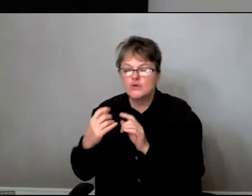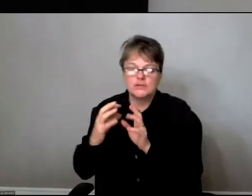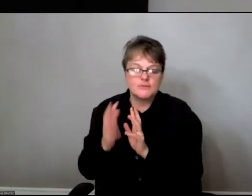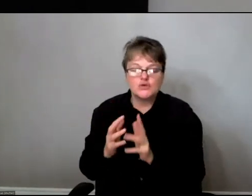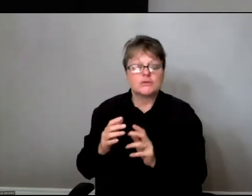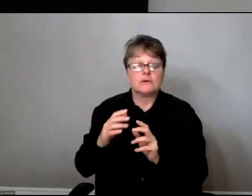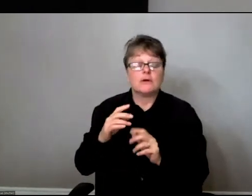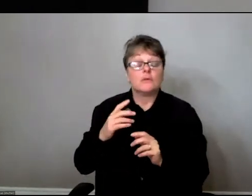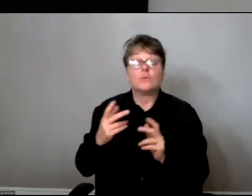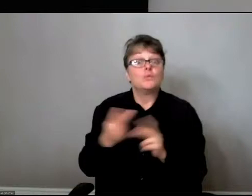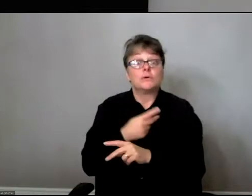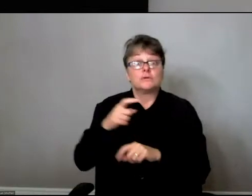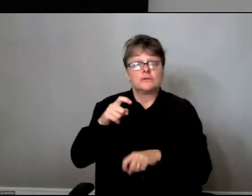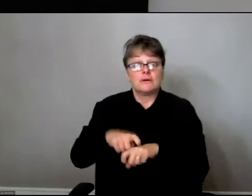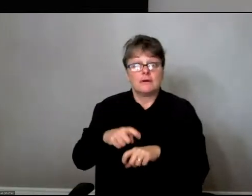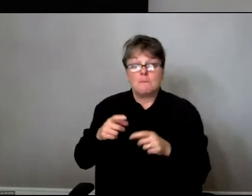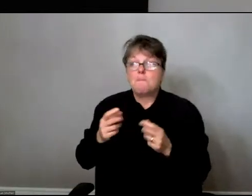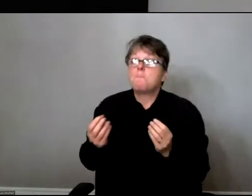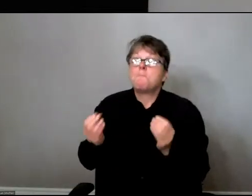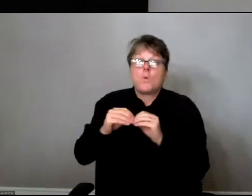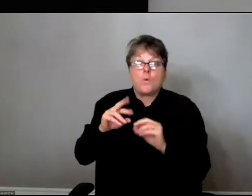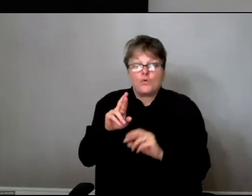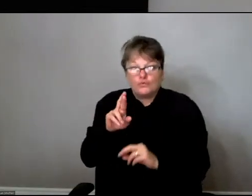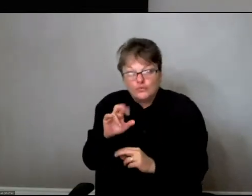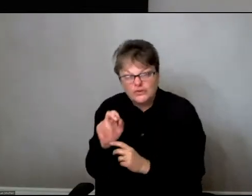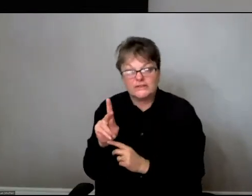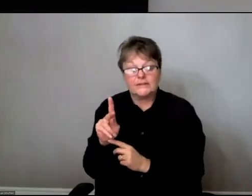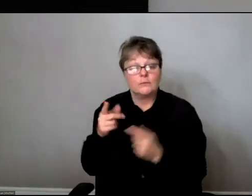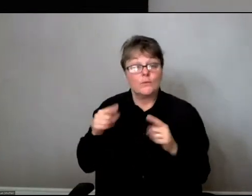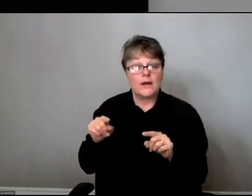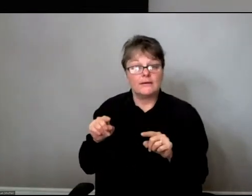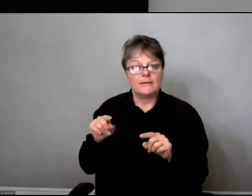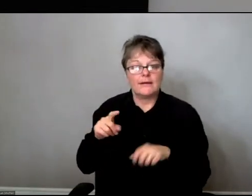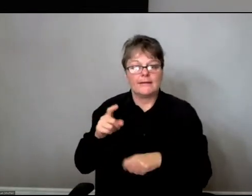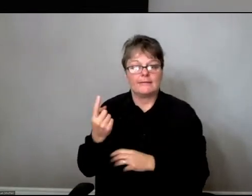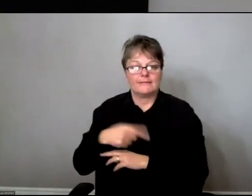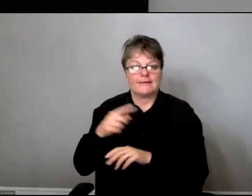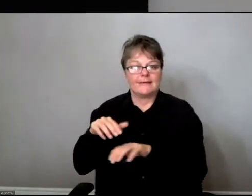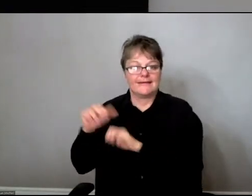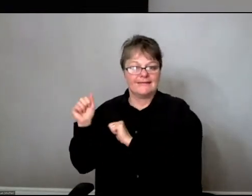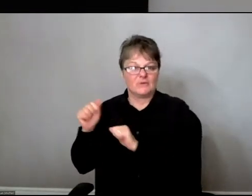their abuser and their violent situation. This is so true.